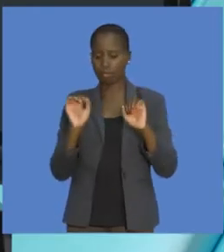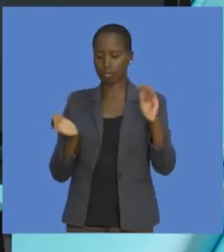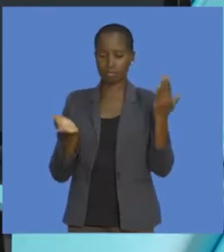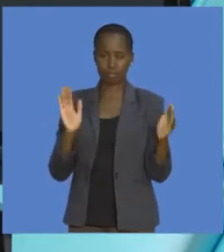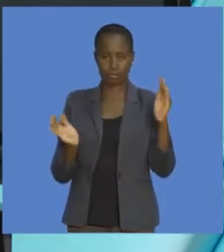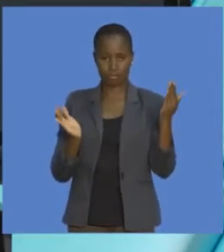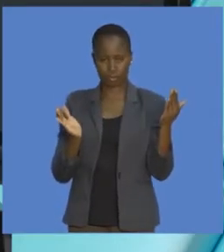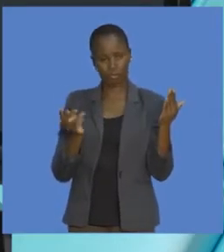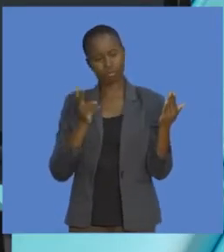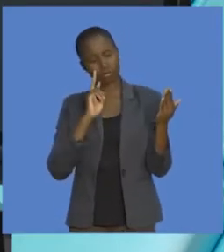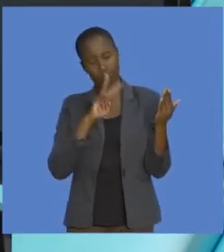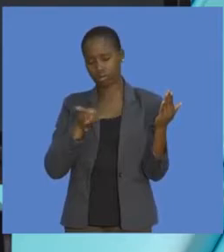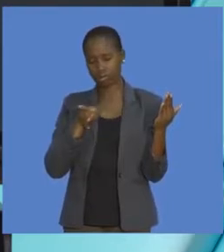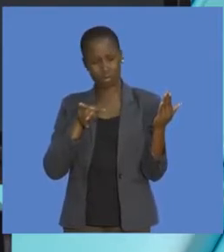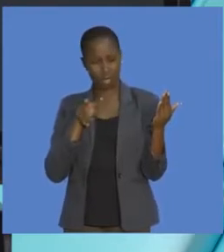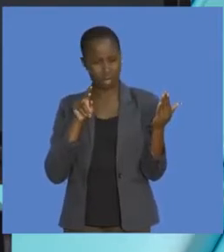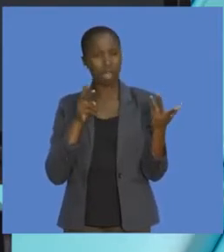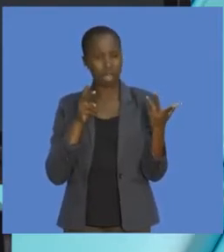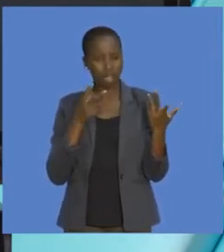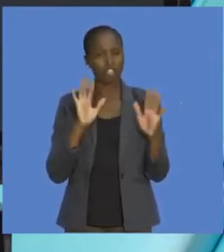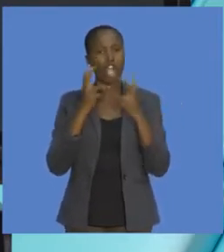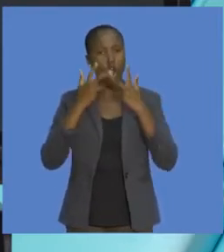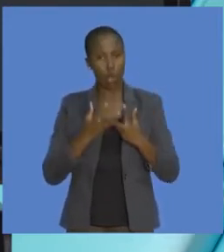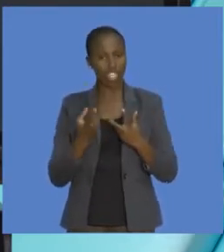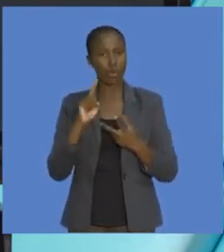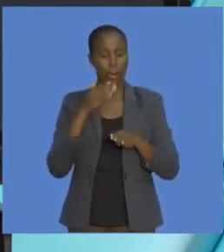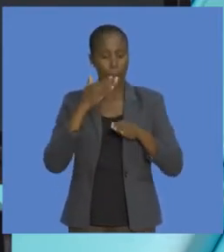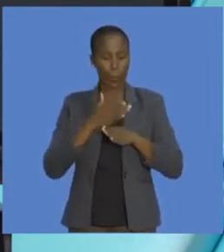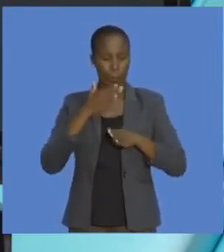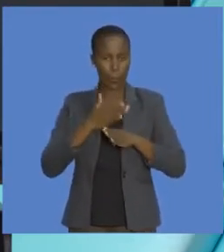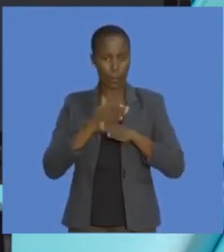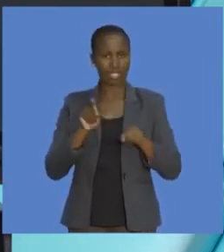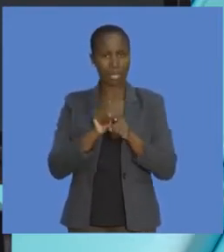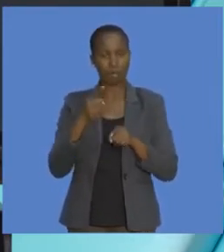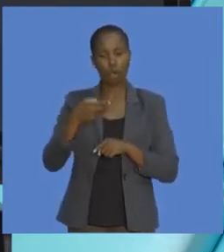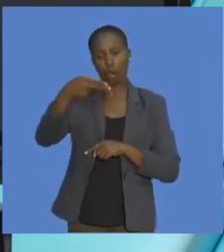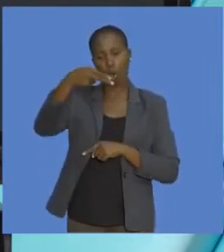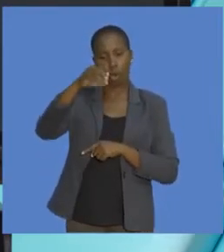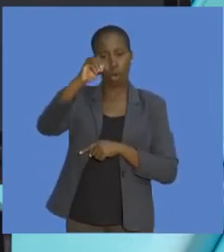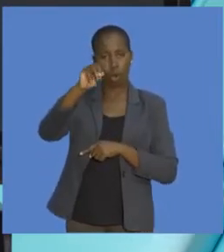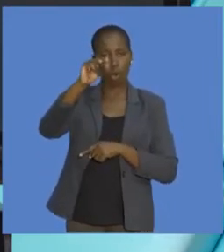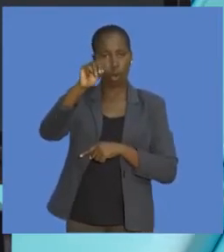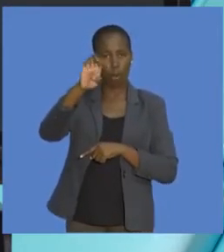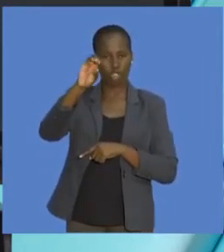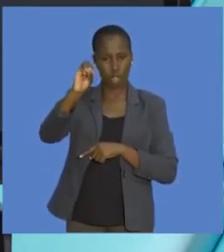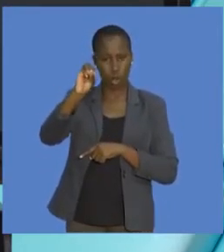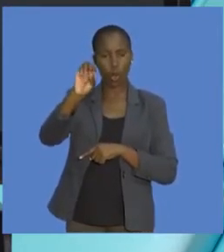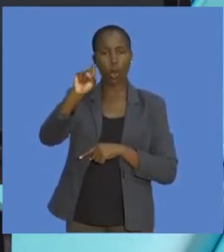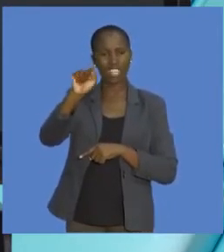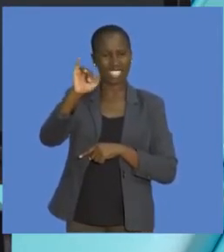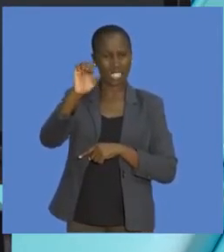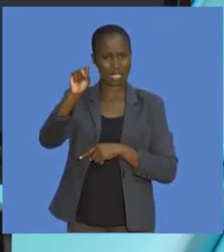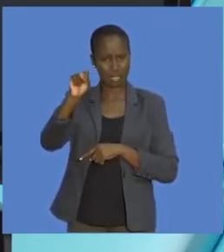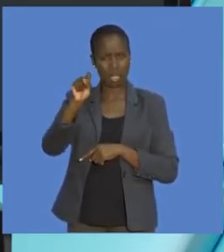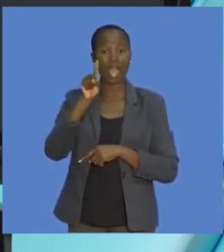you that there are two systems that coordinate functioning and homeostasis in the body. It's important at this point that we compare the two and